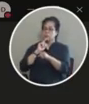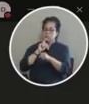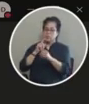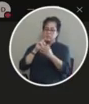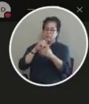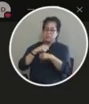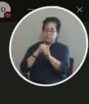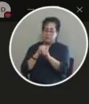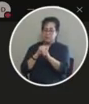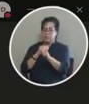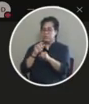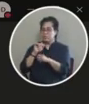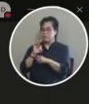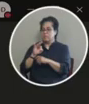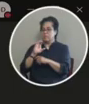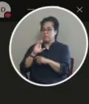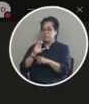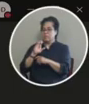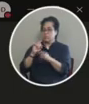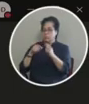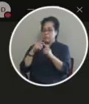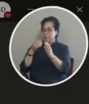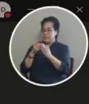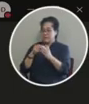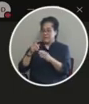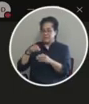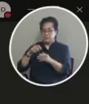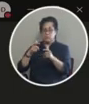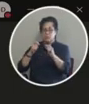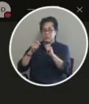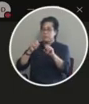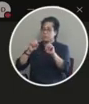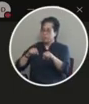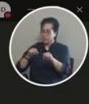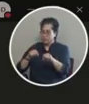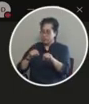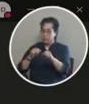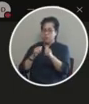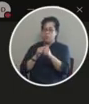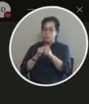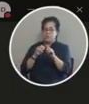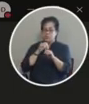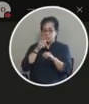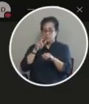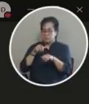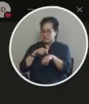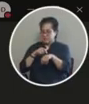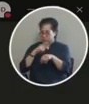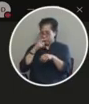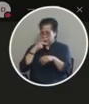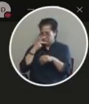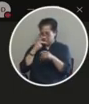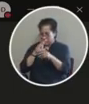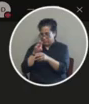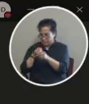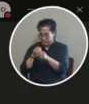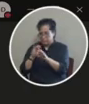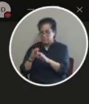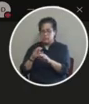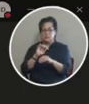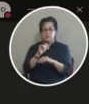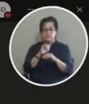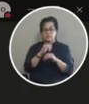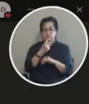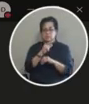be used in the events of catastrophes when money is needed as quickly as possible with no time for public participation. For example,